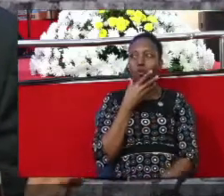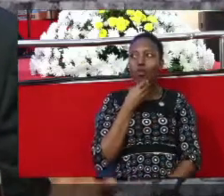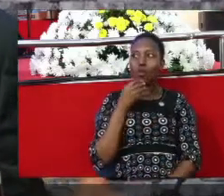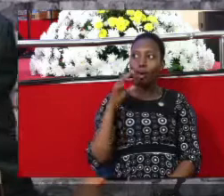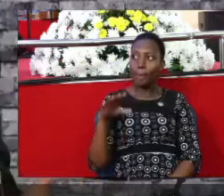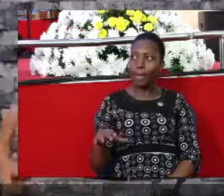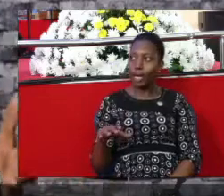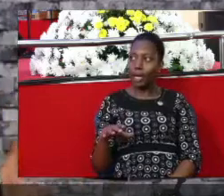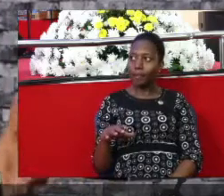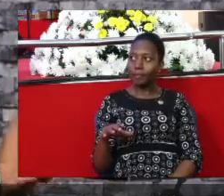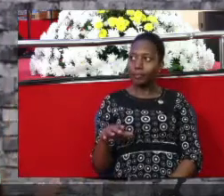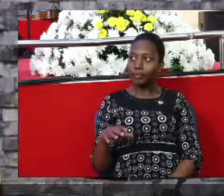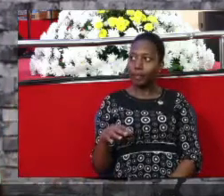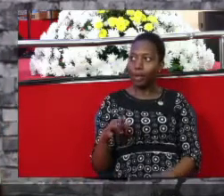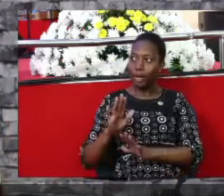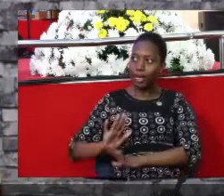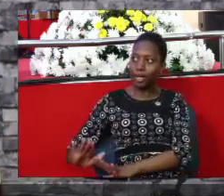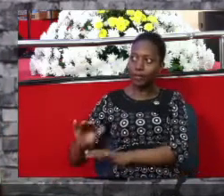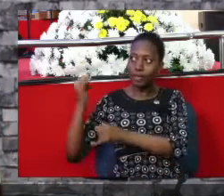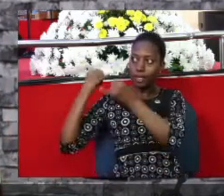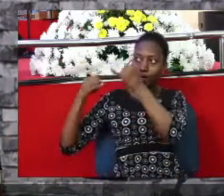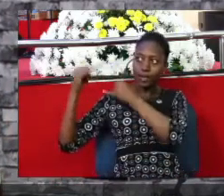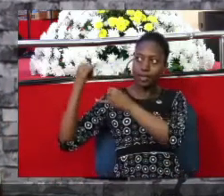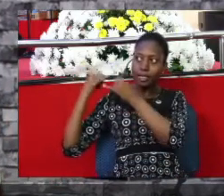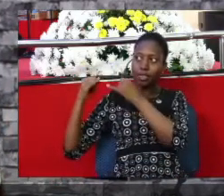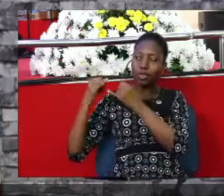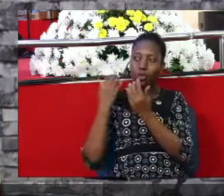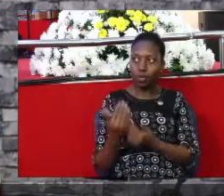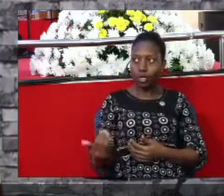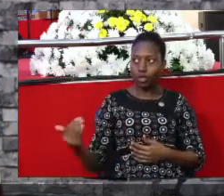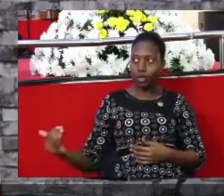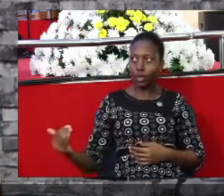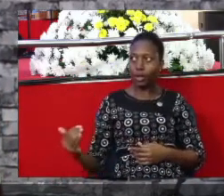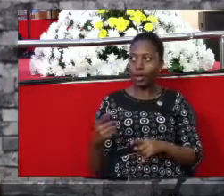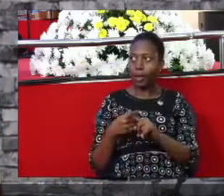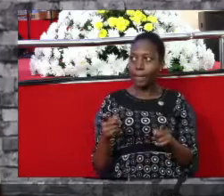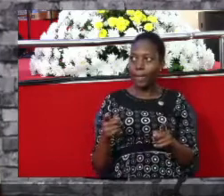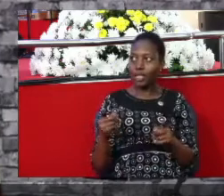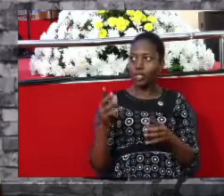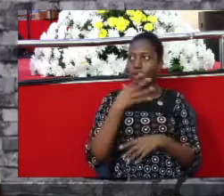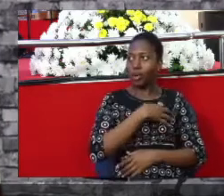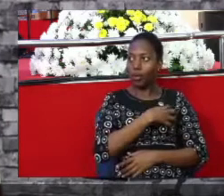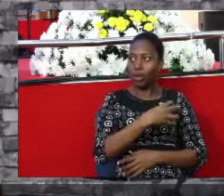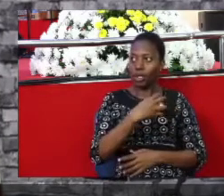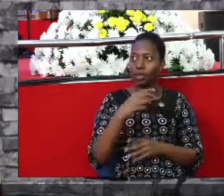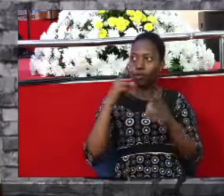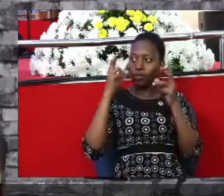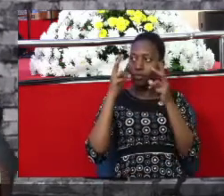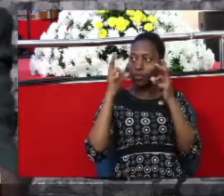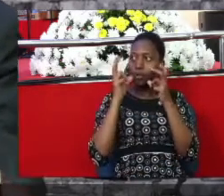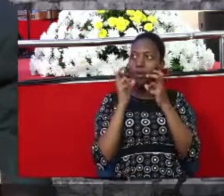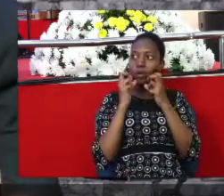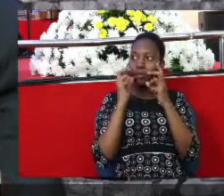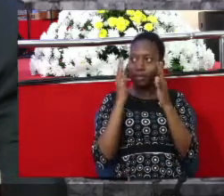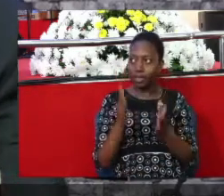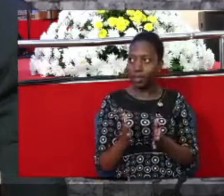an inheritance to his children's children, but the wealth of sinners is stored up for the righteous. I want to say this. There are some